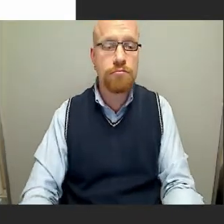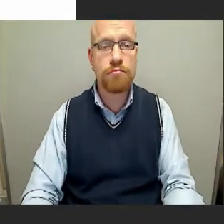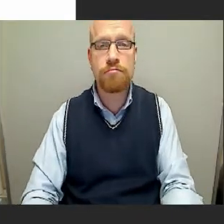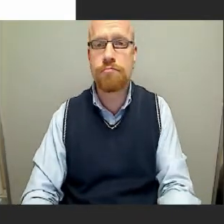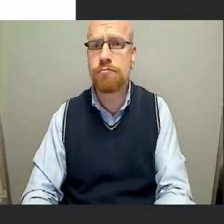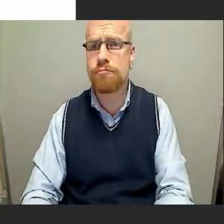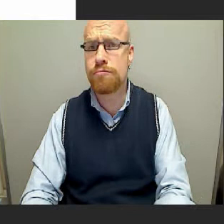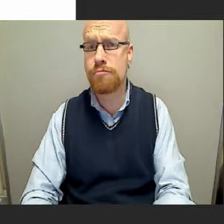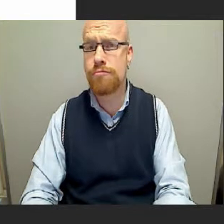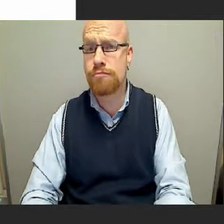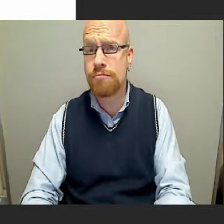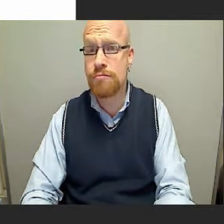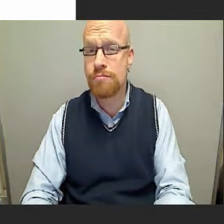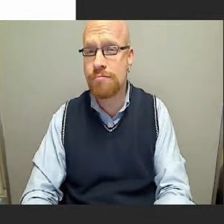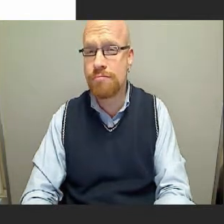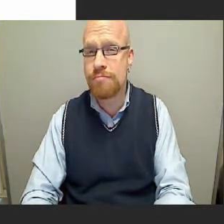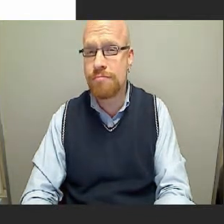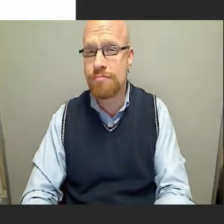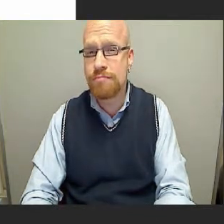is